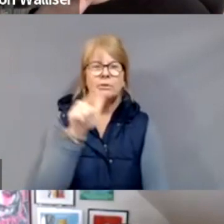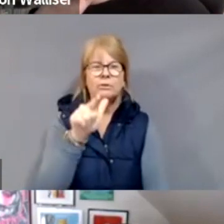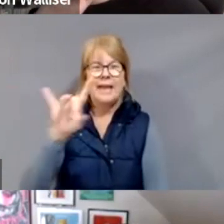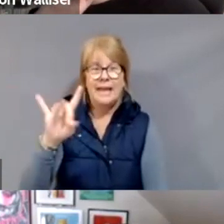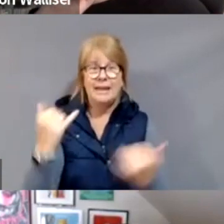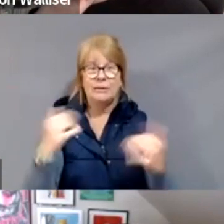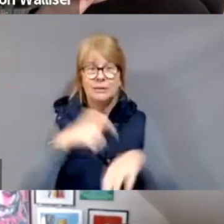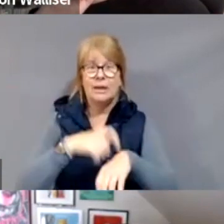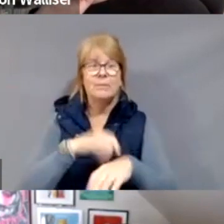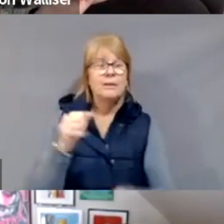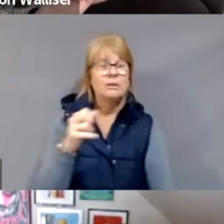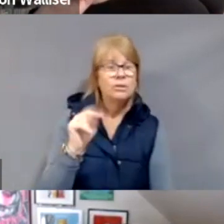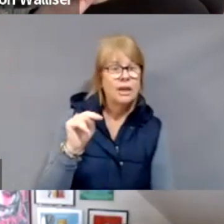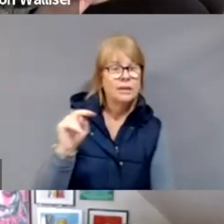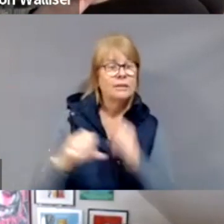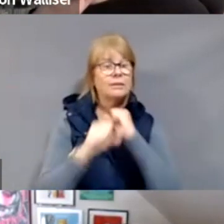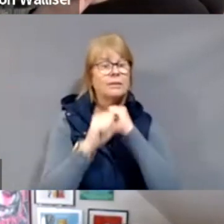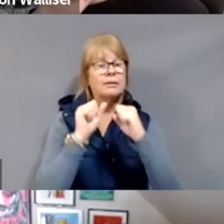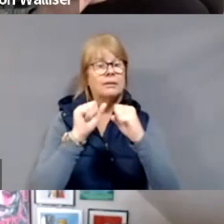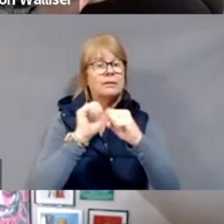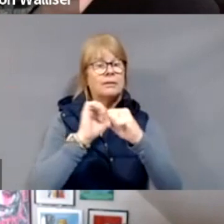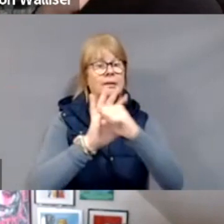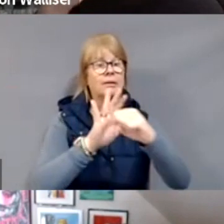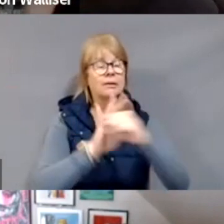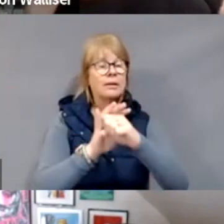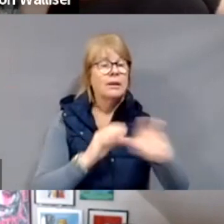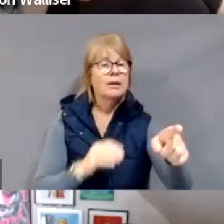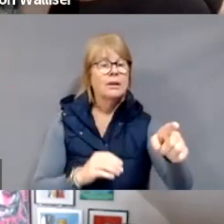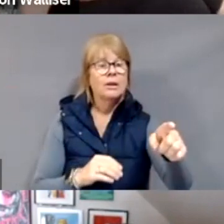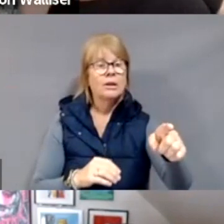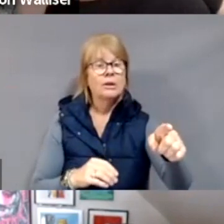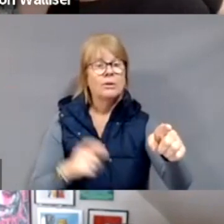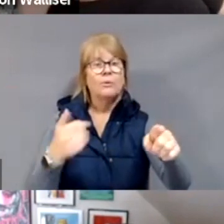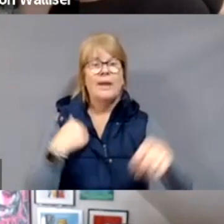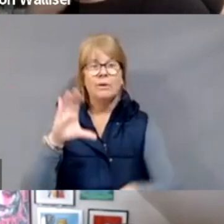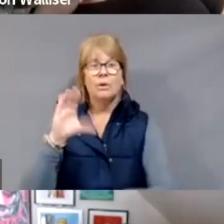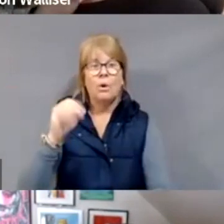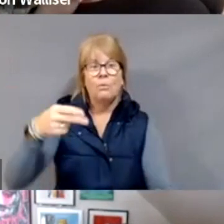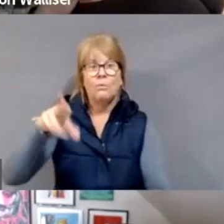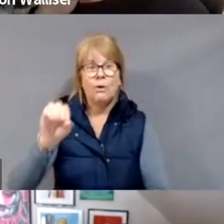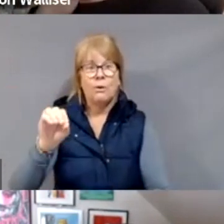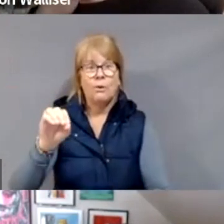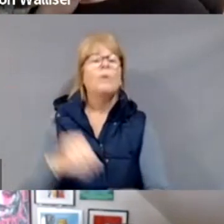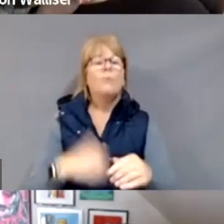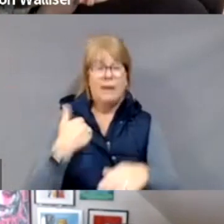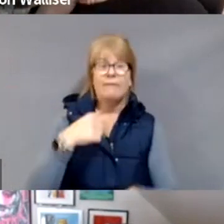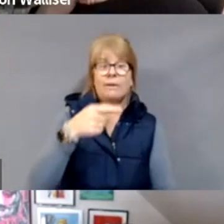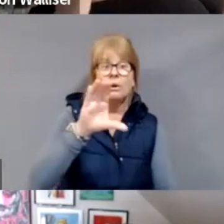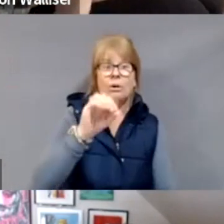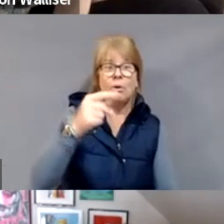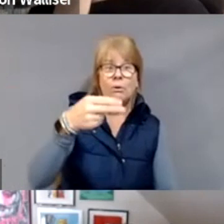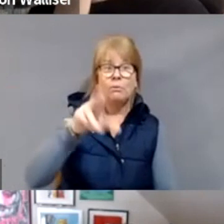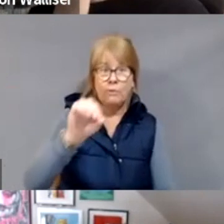to promote? Sir John The Herd is running right now, and we've got our co-pro coming up. Yeah, we got a co-pro coming up. We've